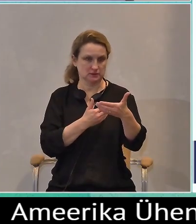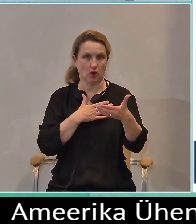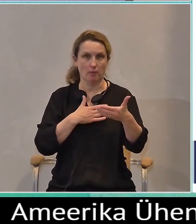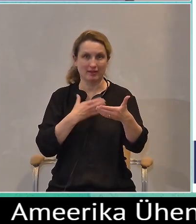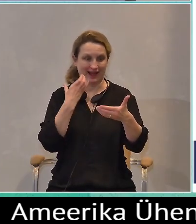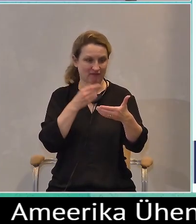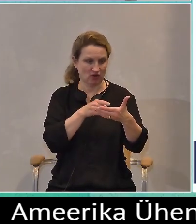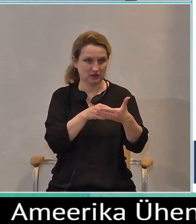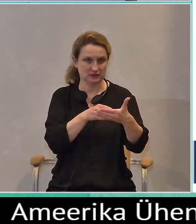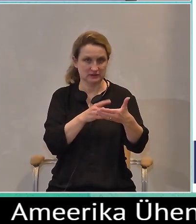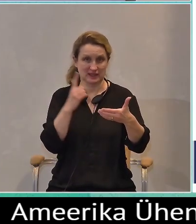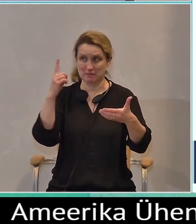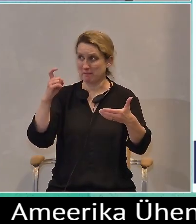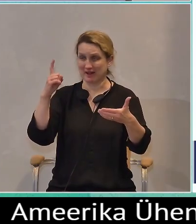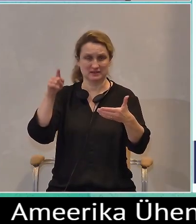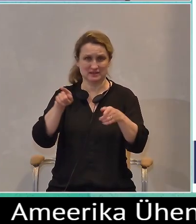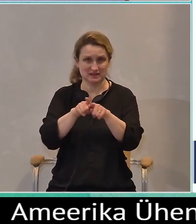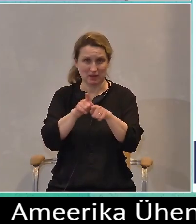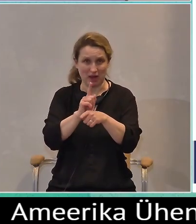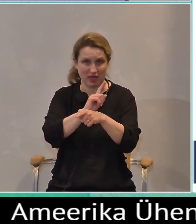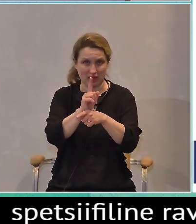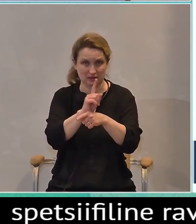When I read the news on my phone,